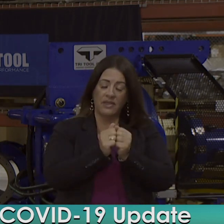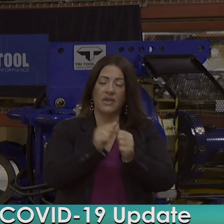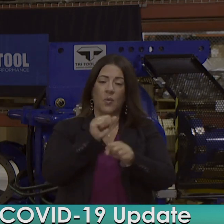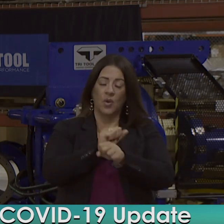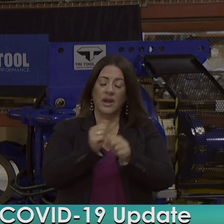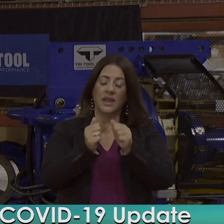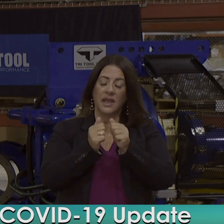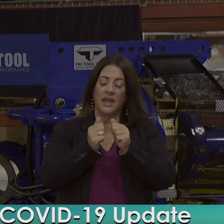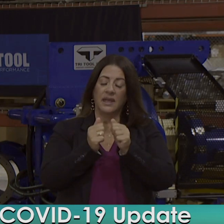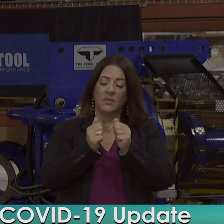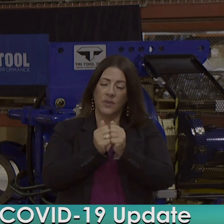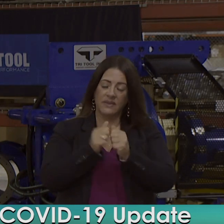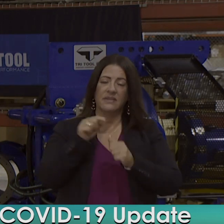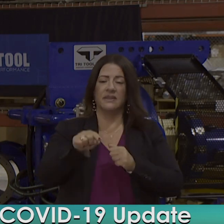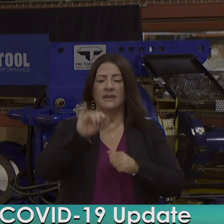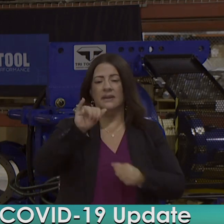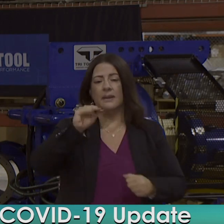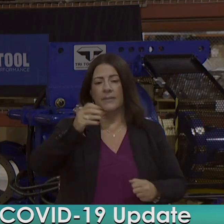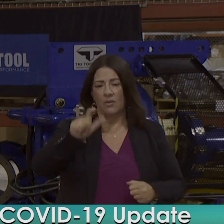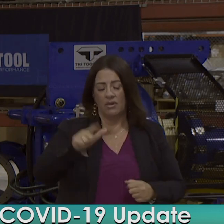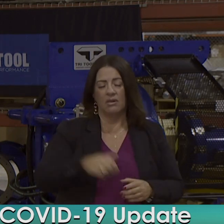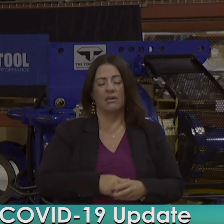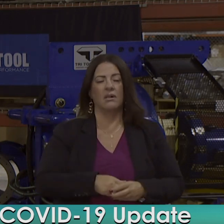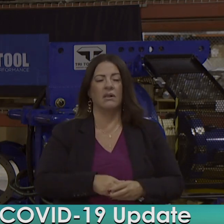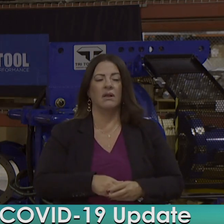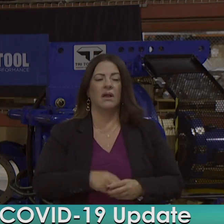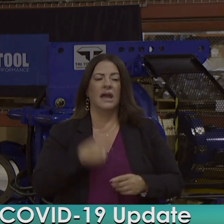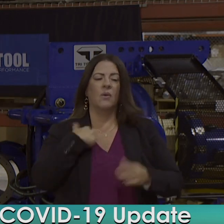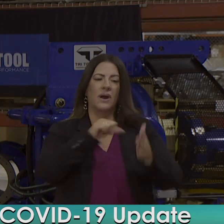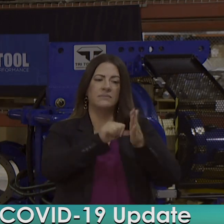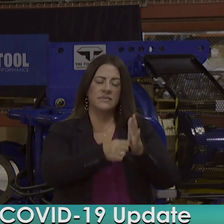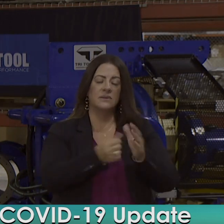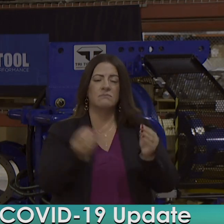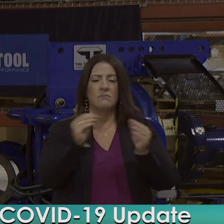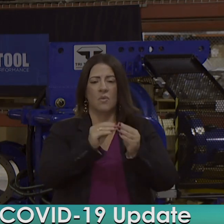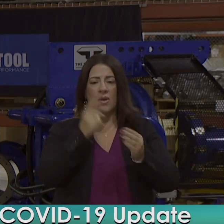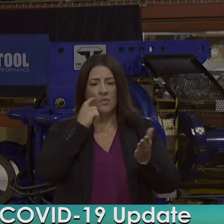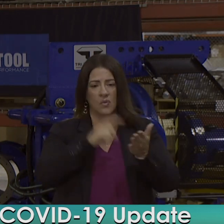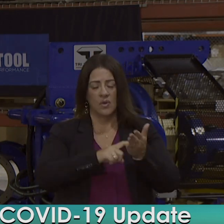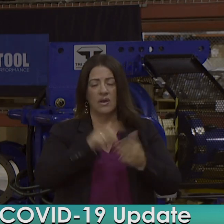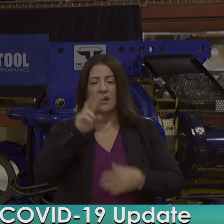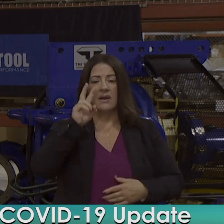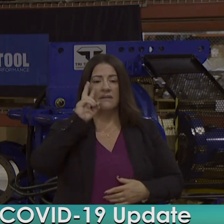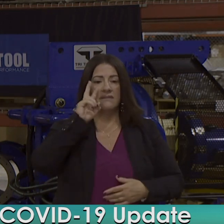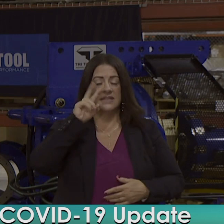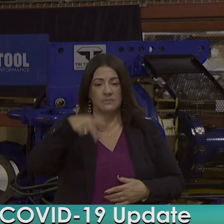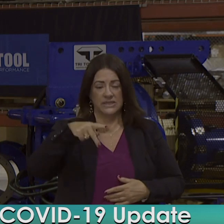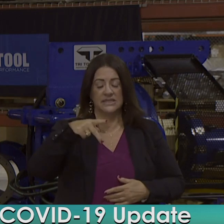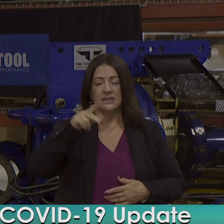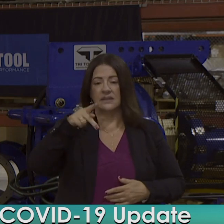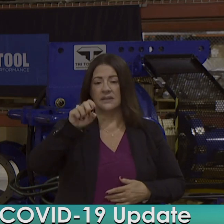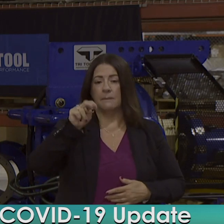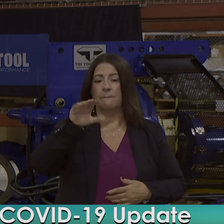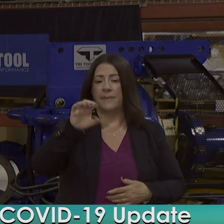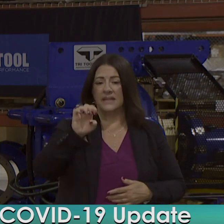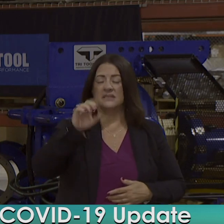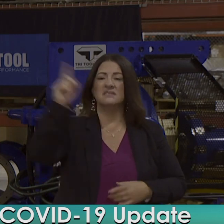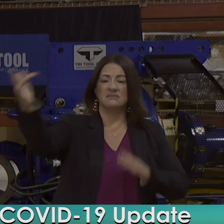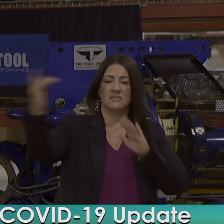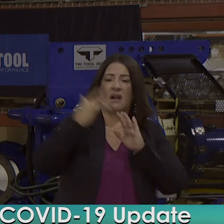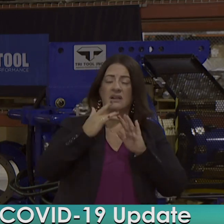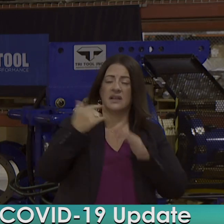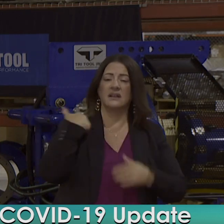continue to press even more efforts. I want to just acknowledge Vice President Pence, who has reached out and to support